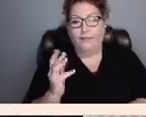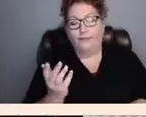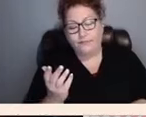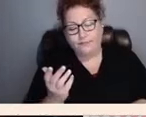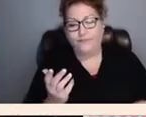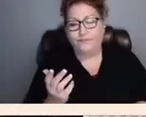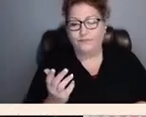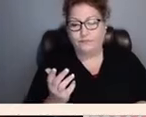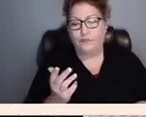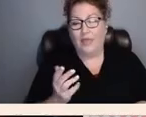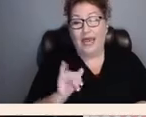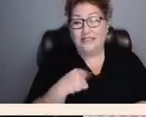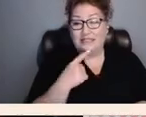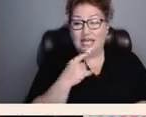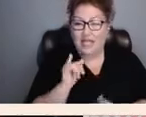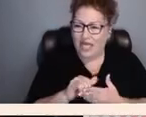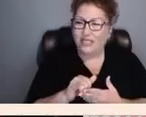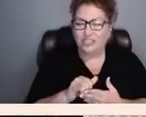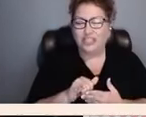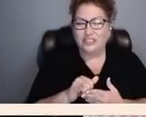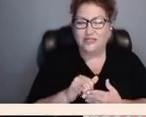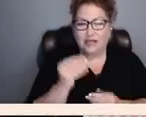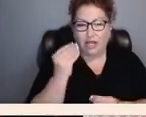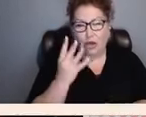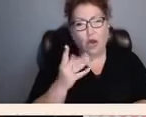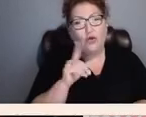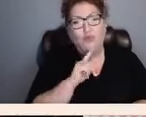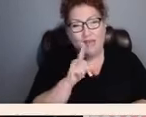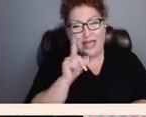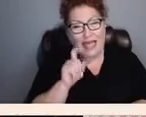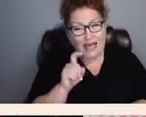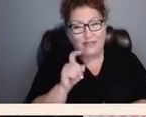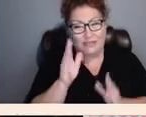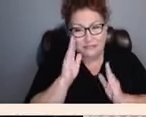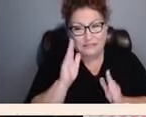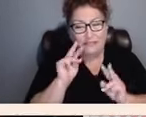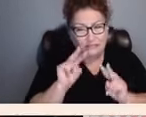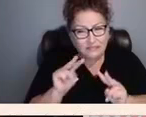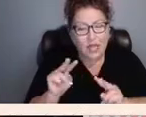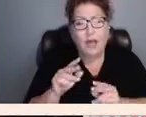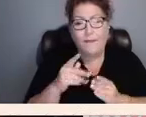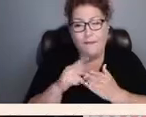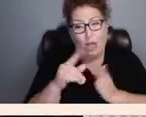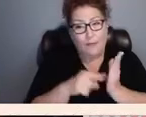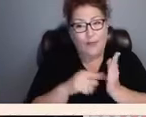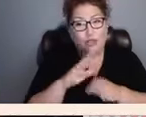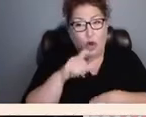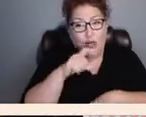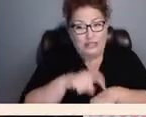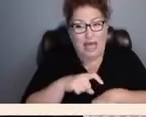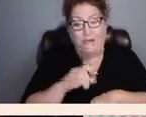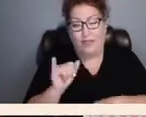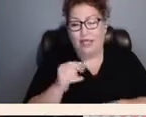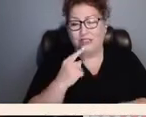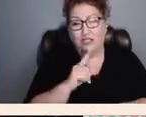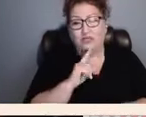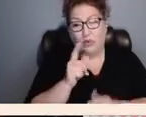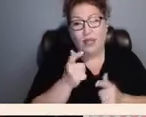I say that just to say you really got to stay on top of, you know, paying those bills on time. As you said, it's a really big part of your credit